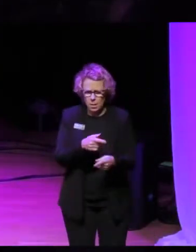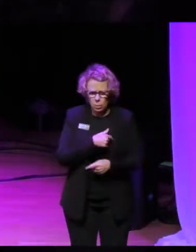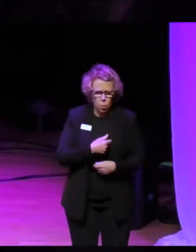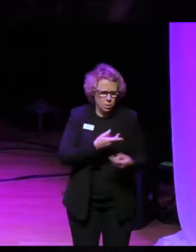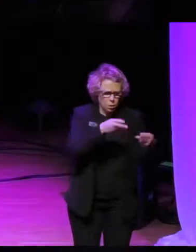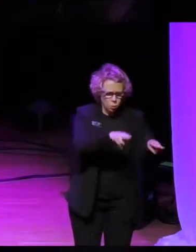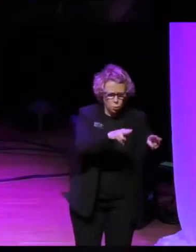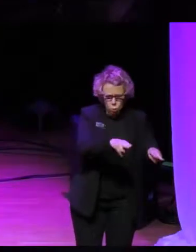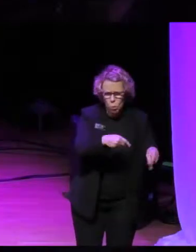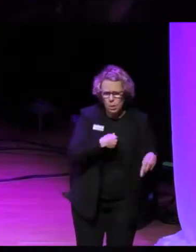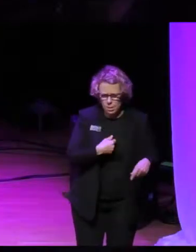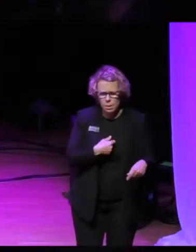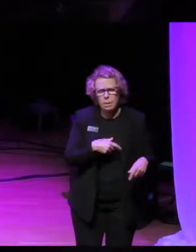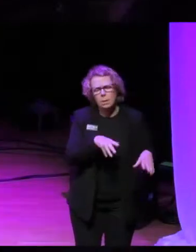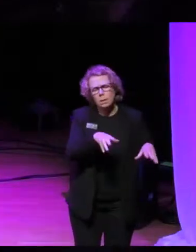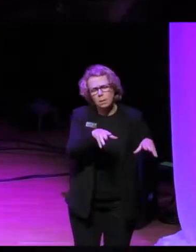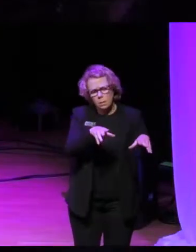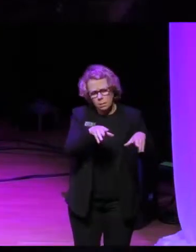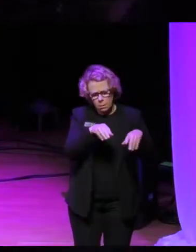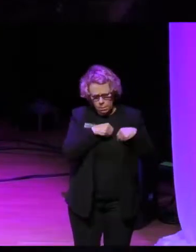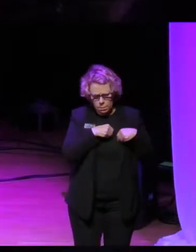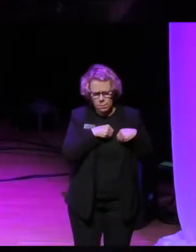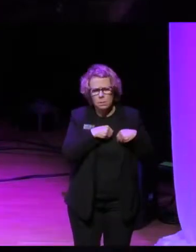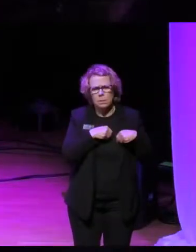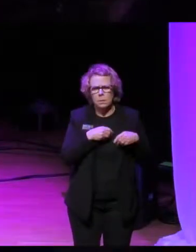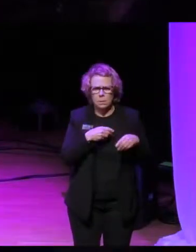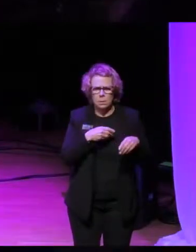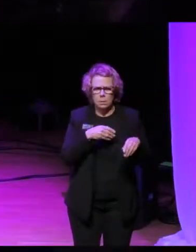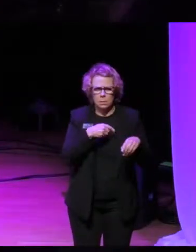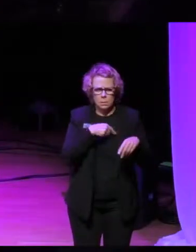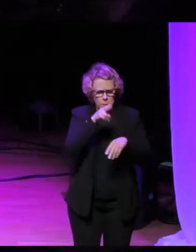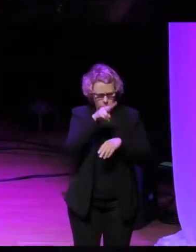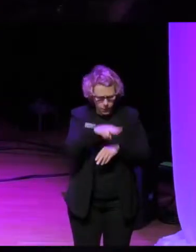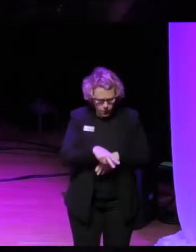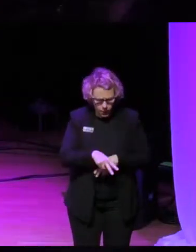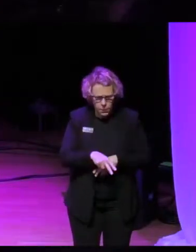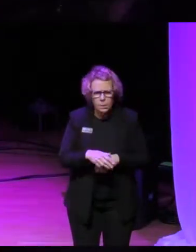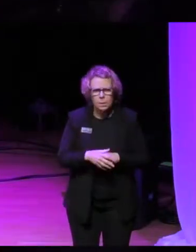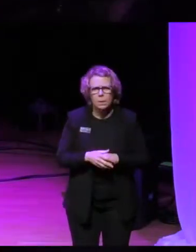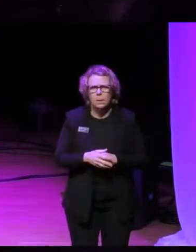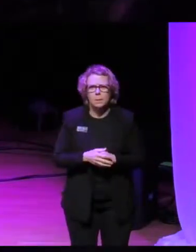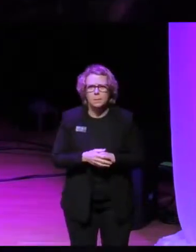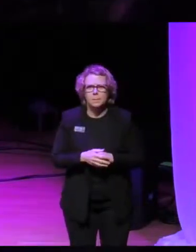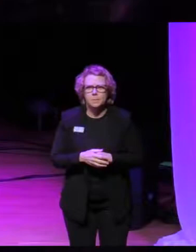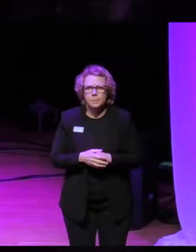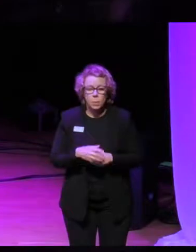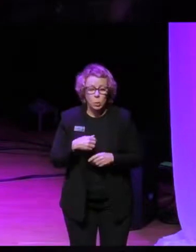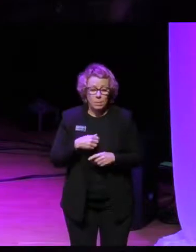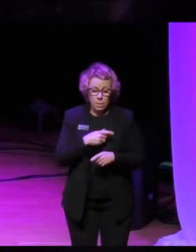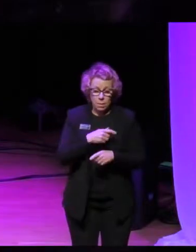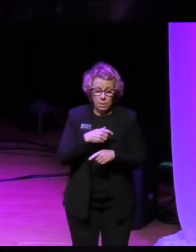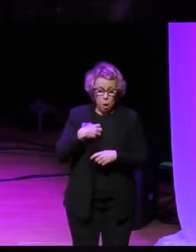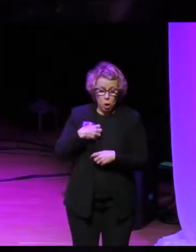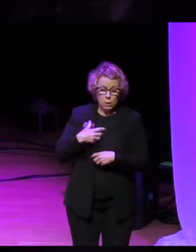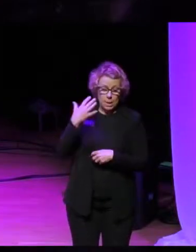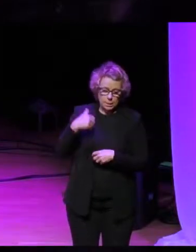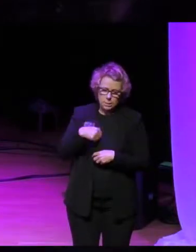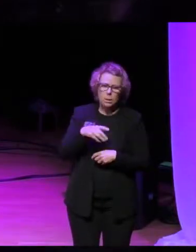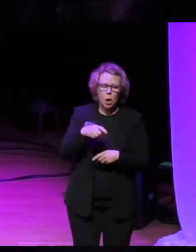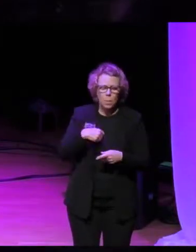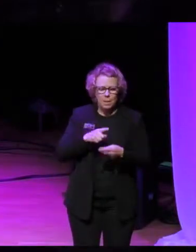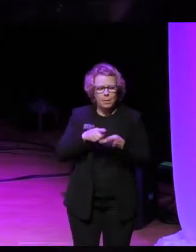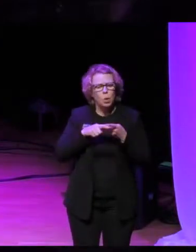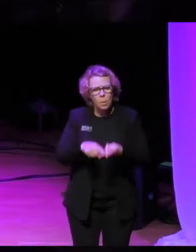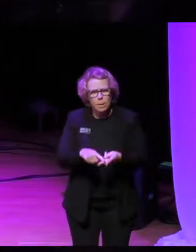by which the Supreme Court accepts cases to review. And it was set to be argued this fall, but it has been removed from